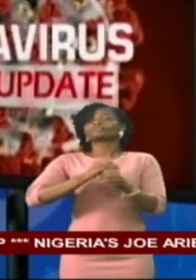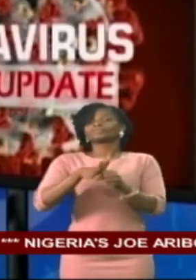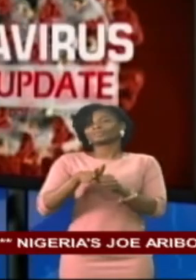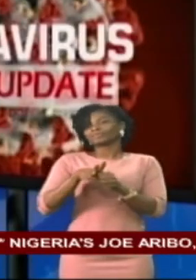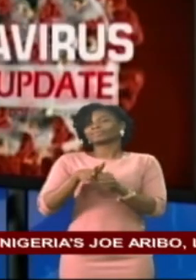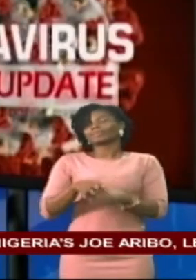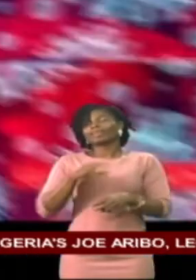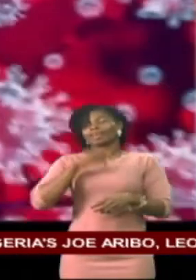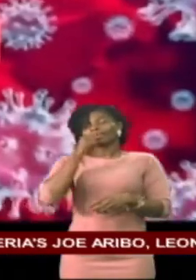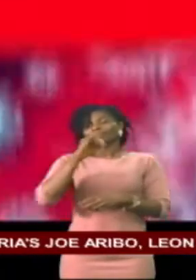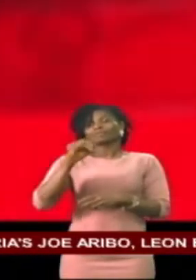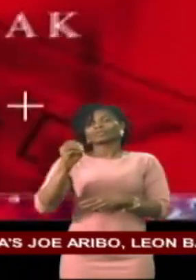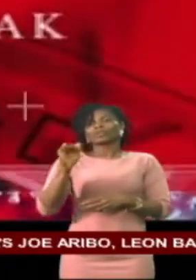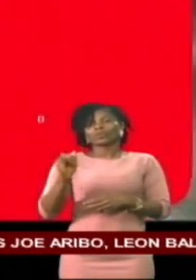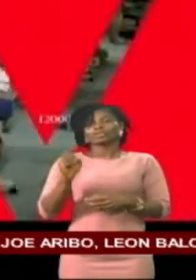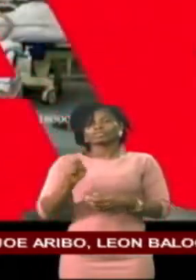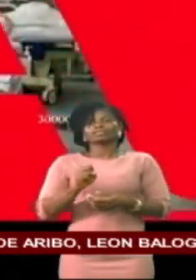Joyce Ometu.